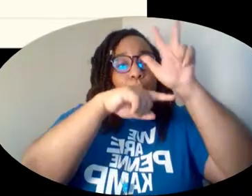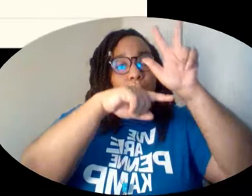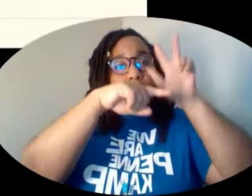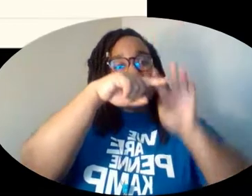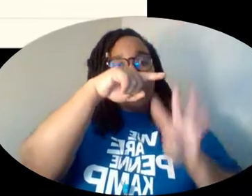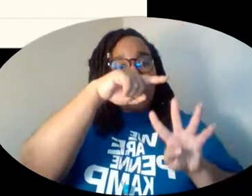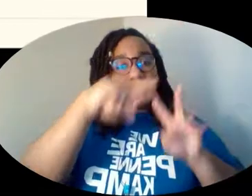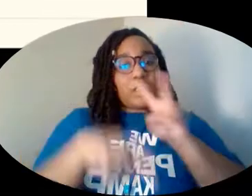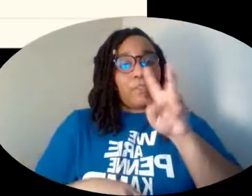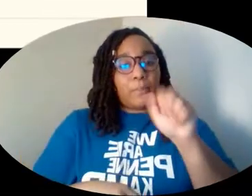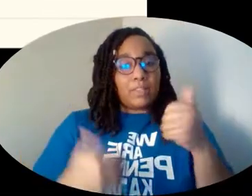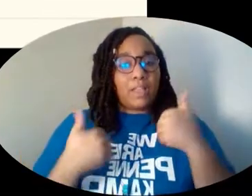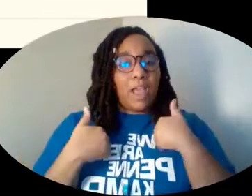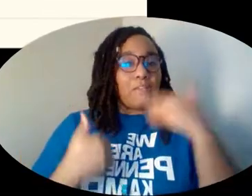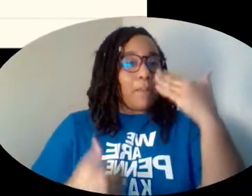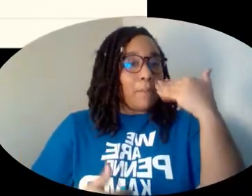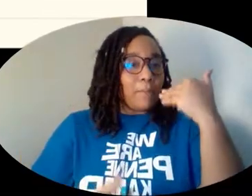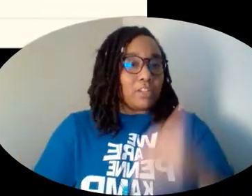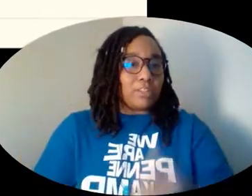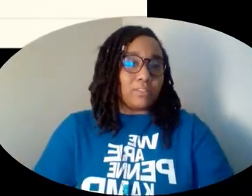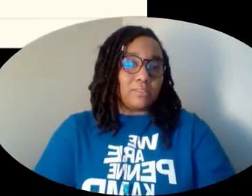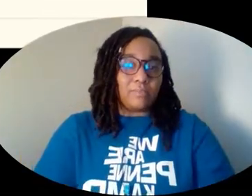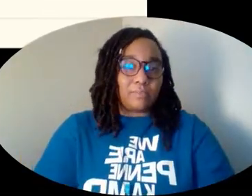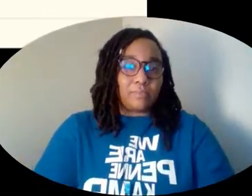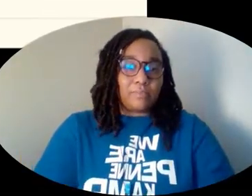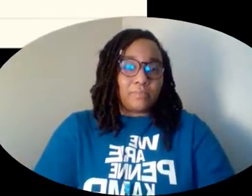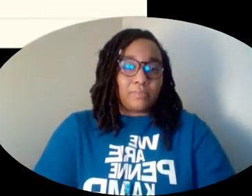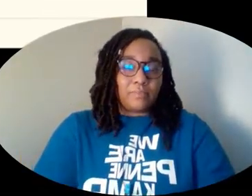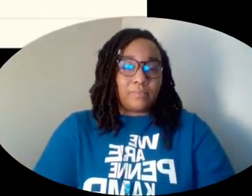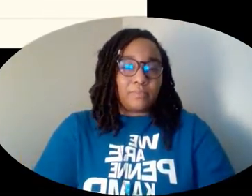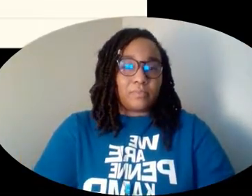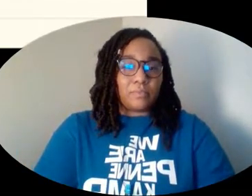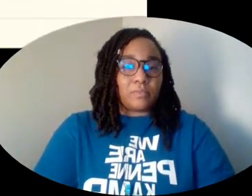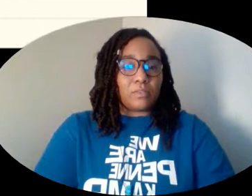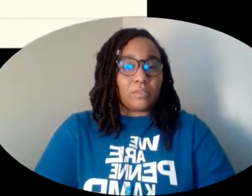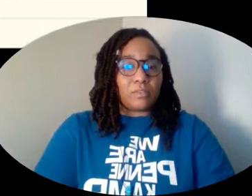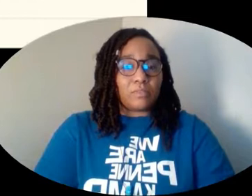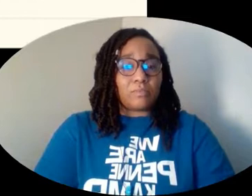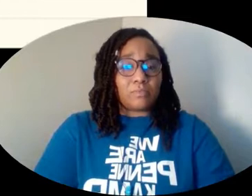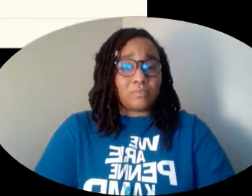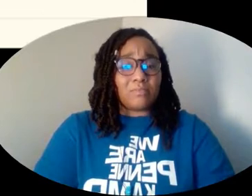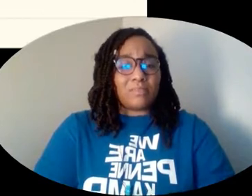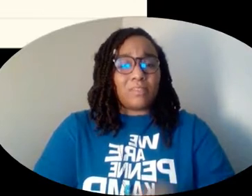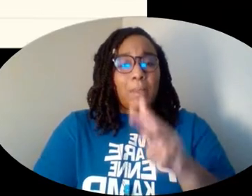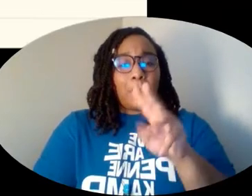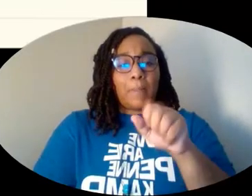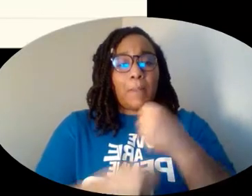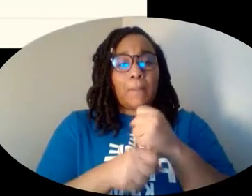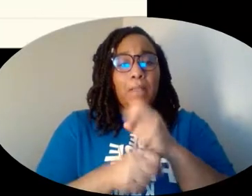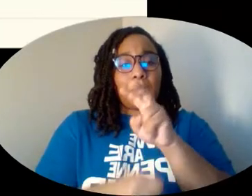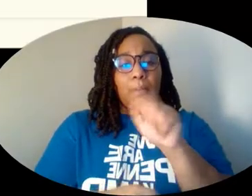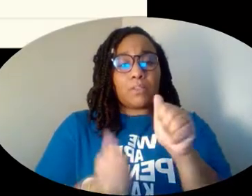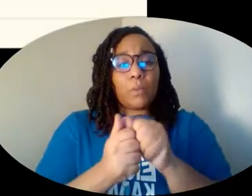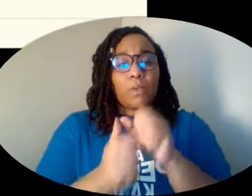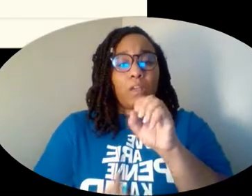3/4 or 3/4 of the pizza has peppers. Mia made a pizza with olives